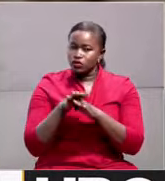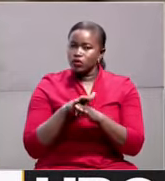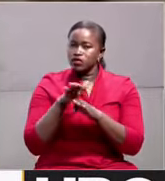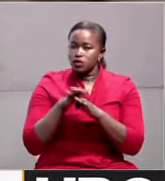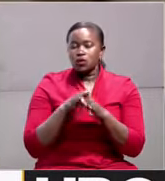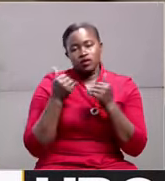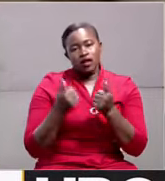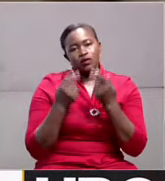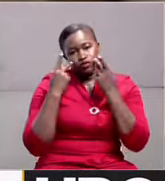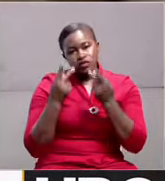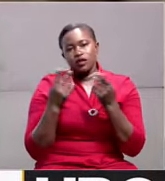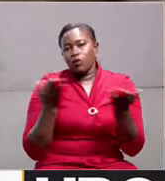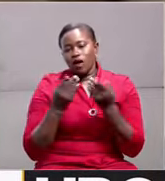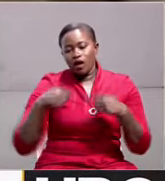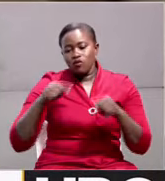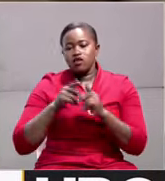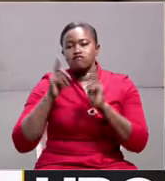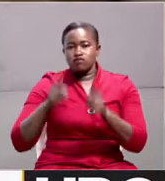bitwasiyeho